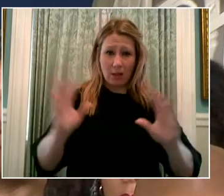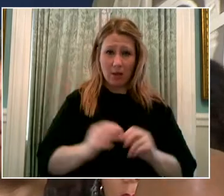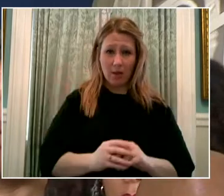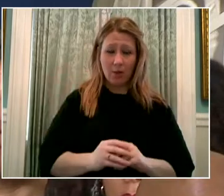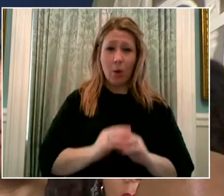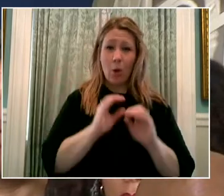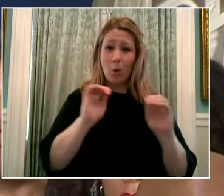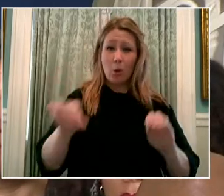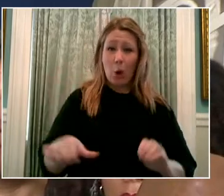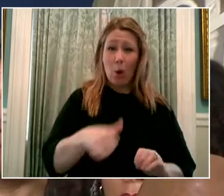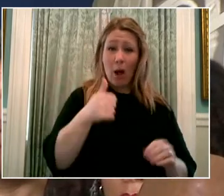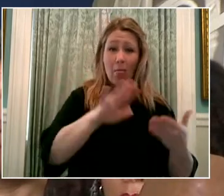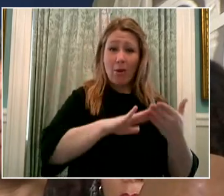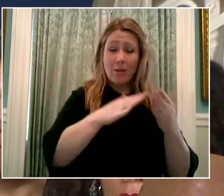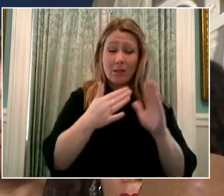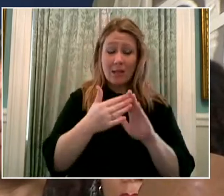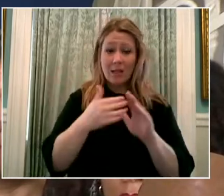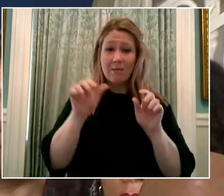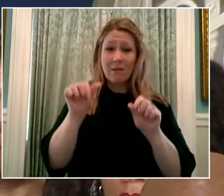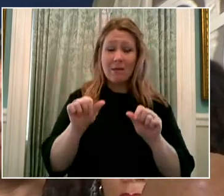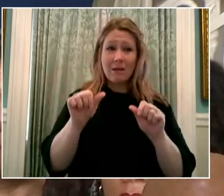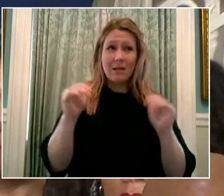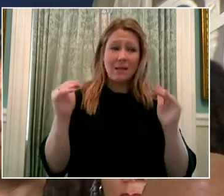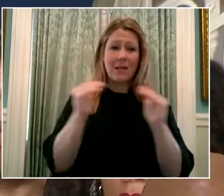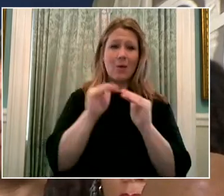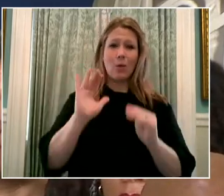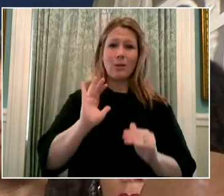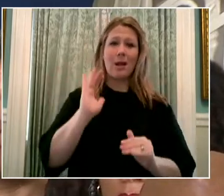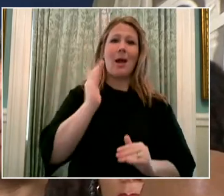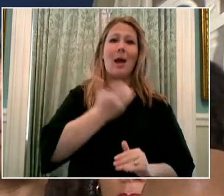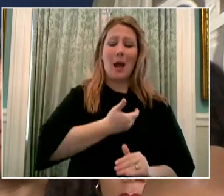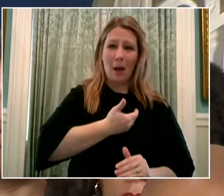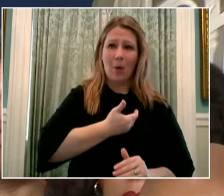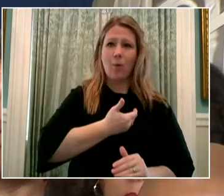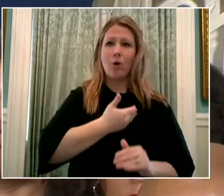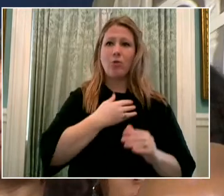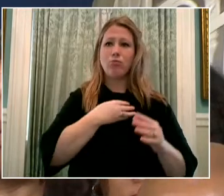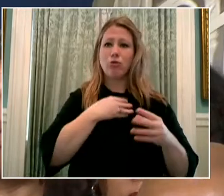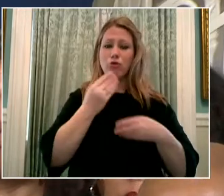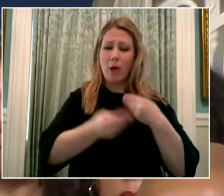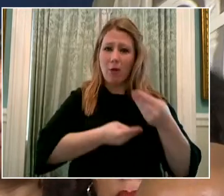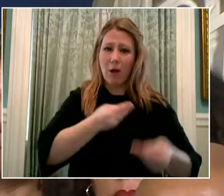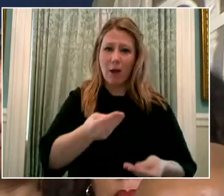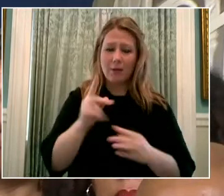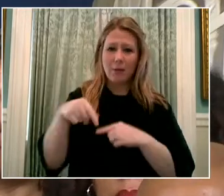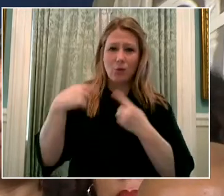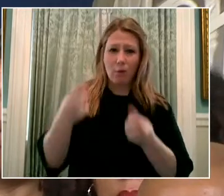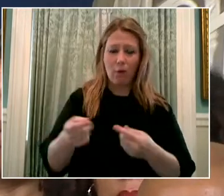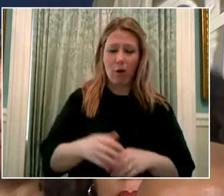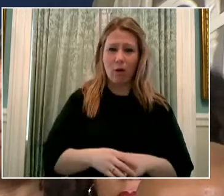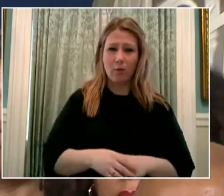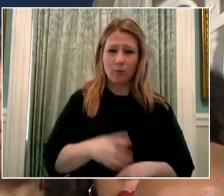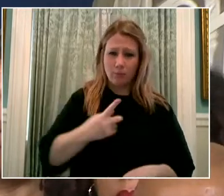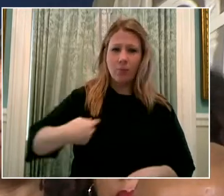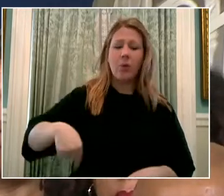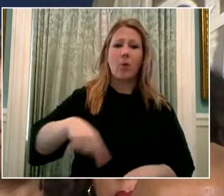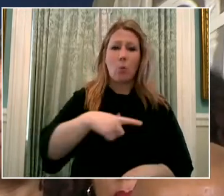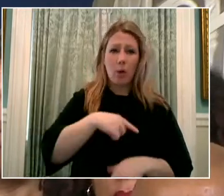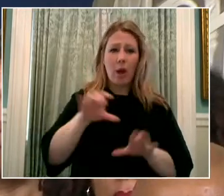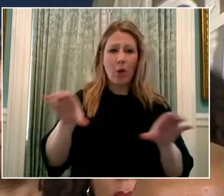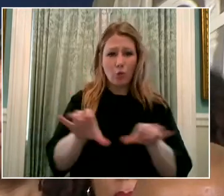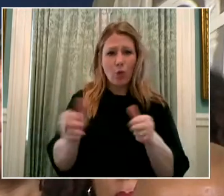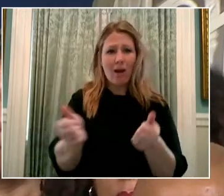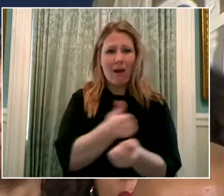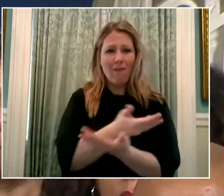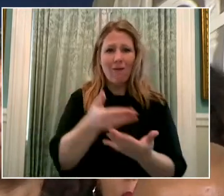as New York City in doing what's right during this ongoing humanitarian crisis. But our